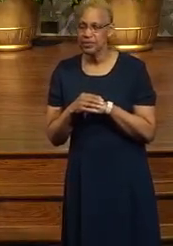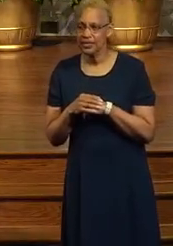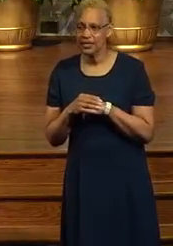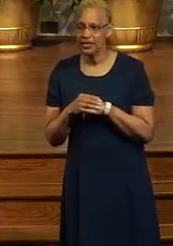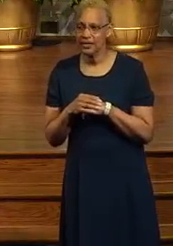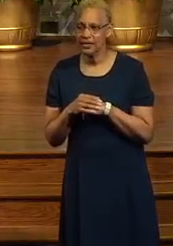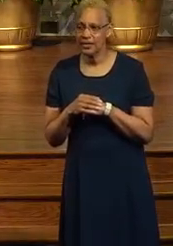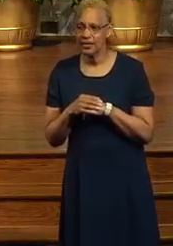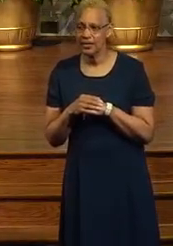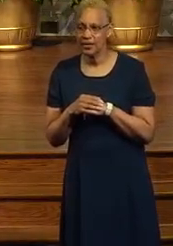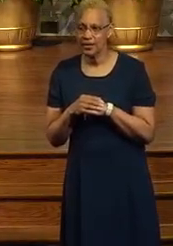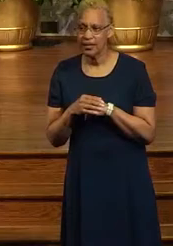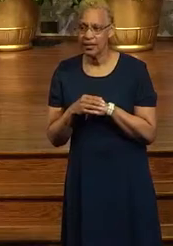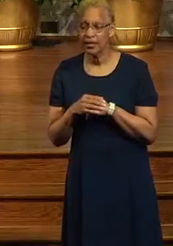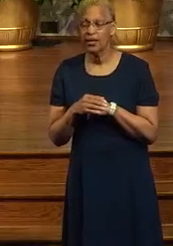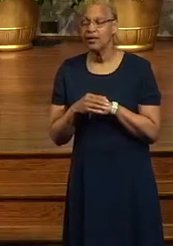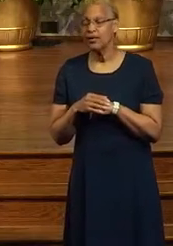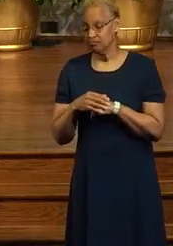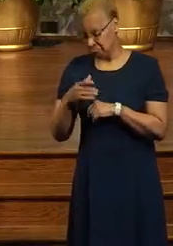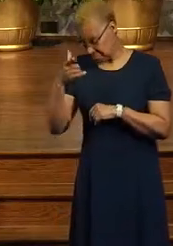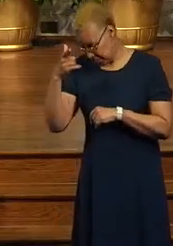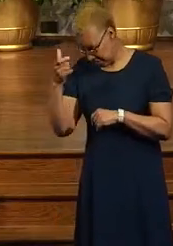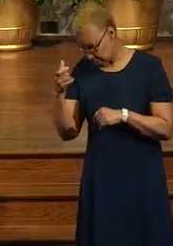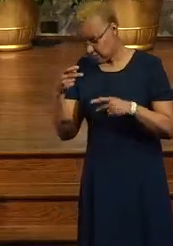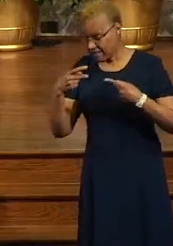And as a result of our physical condition,